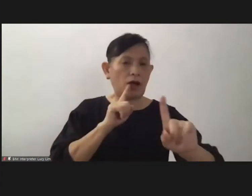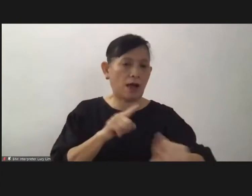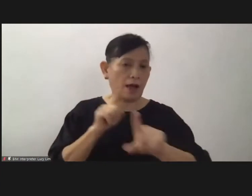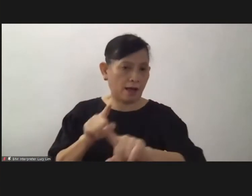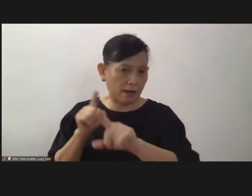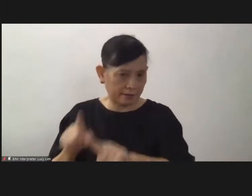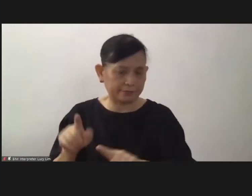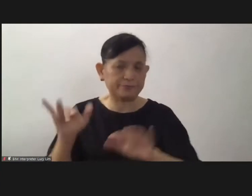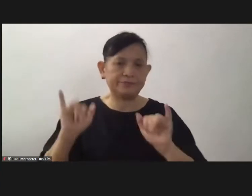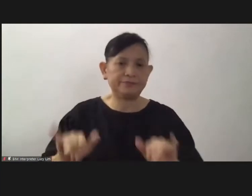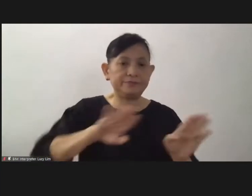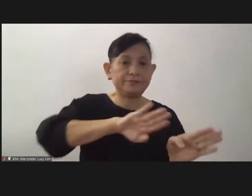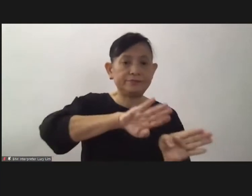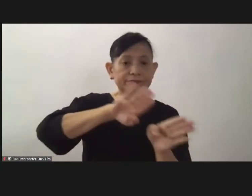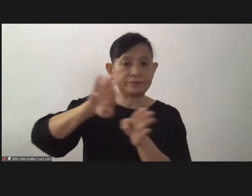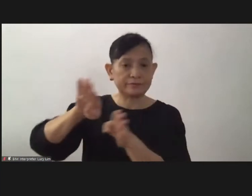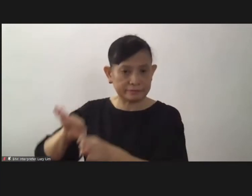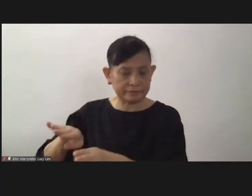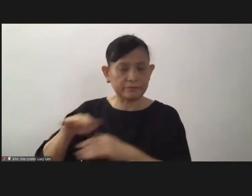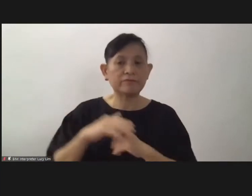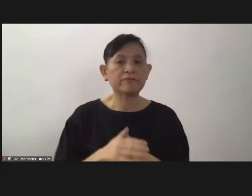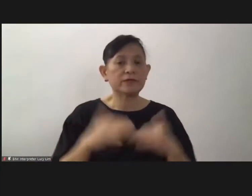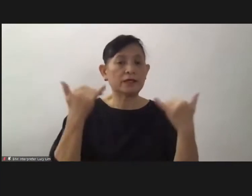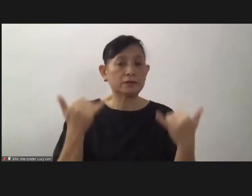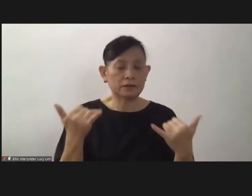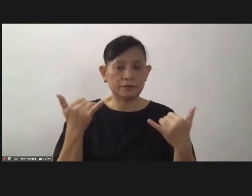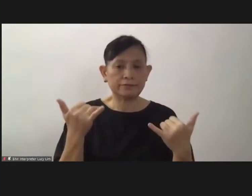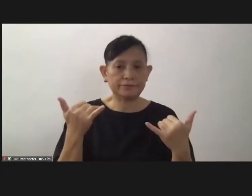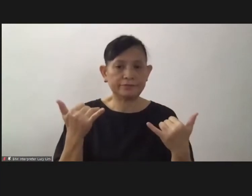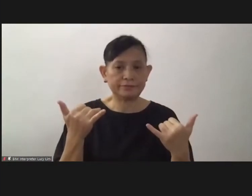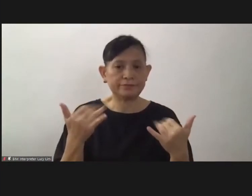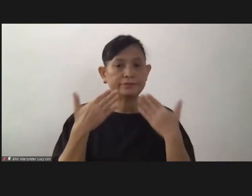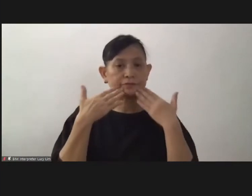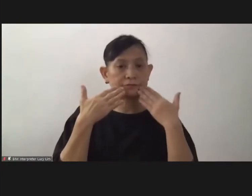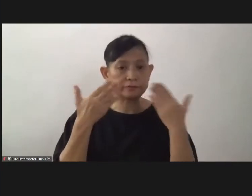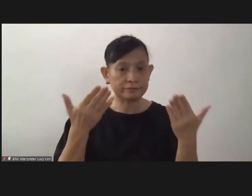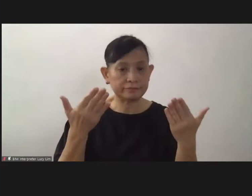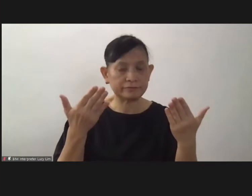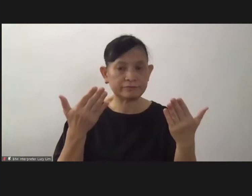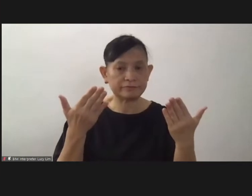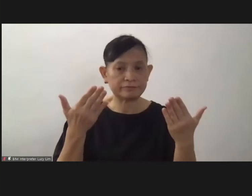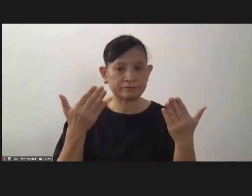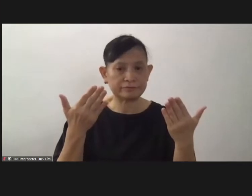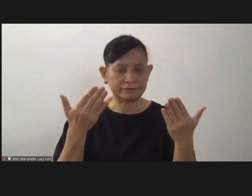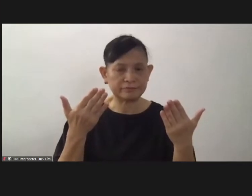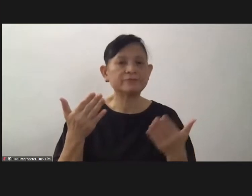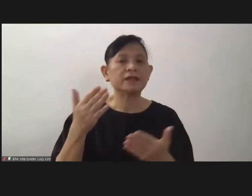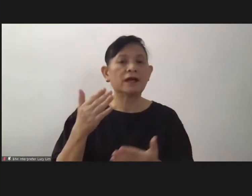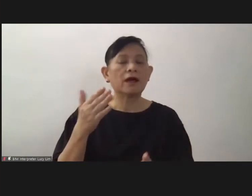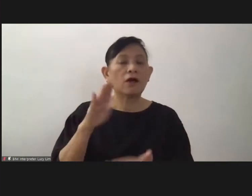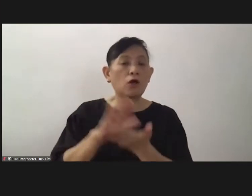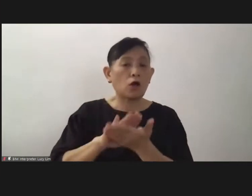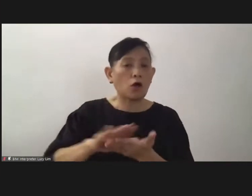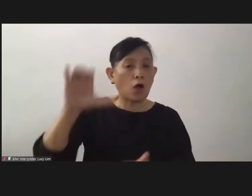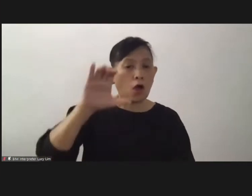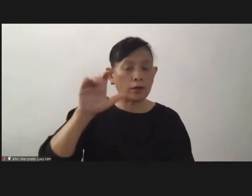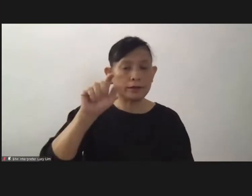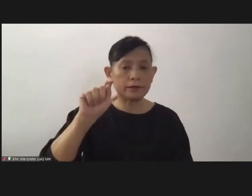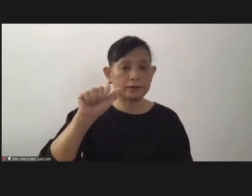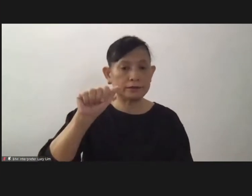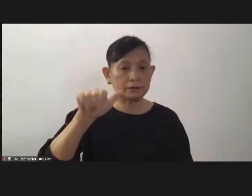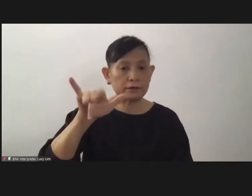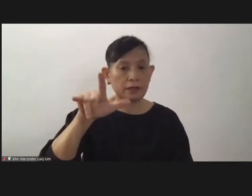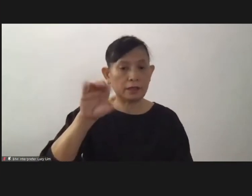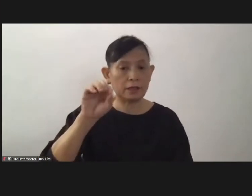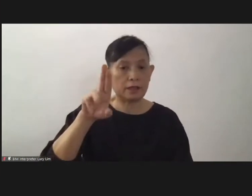way, I would like to now take this opportunity to thank Taylor's College. Youth PACT would not be